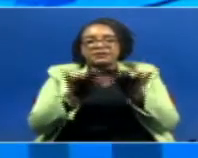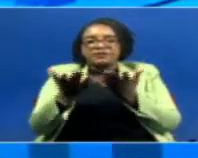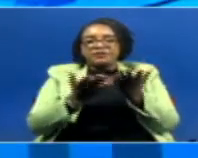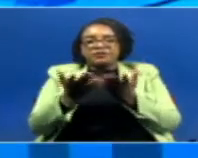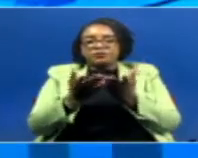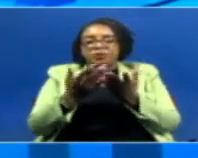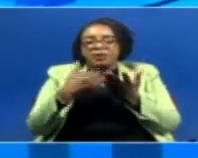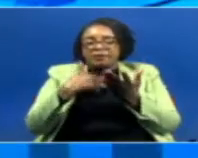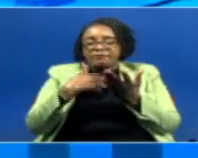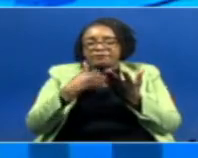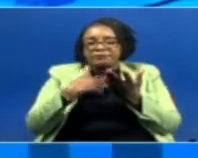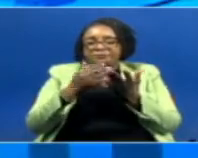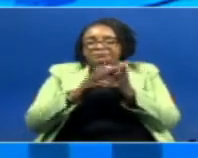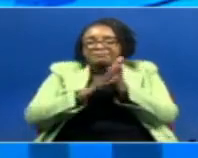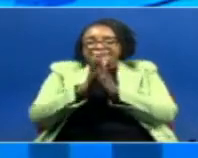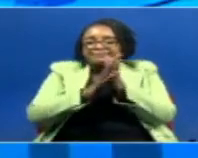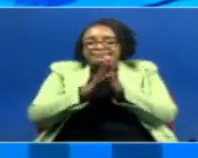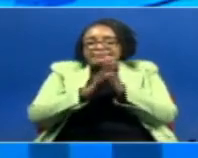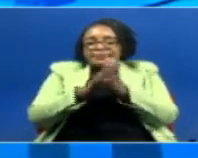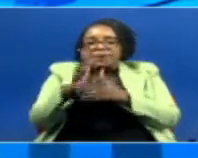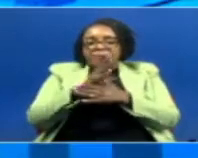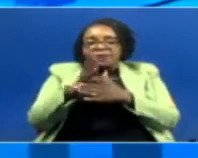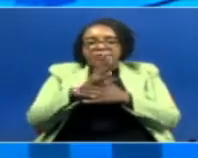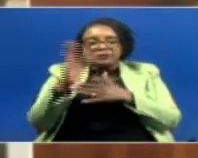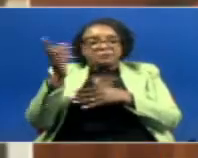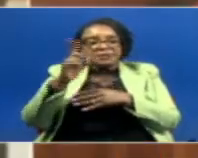avoidable anxiety among ministry staff.